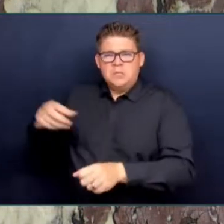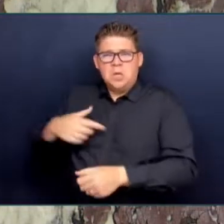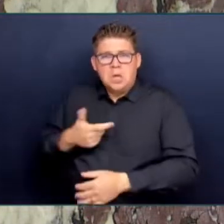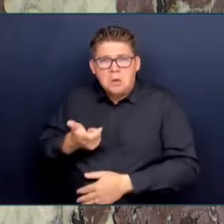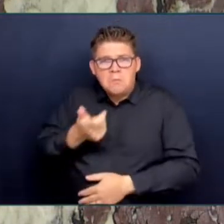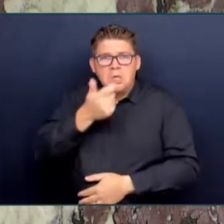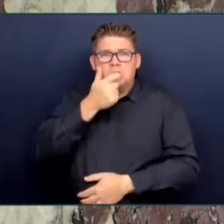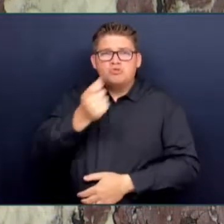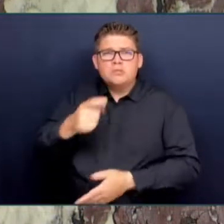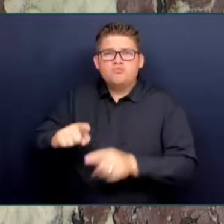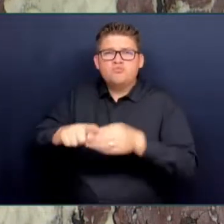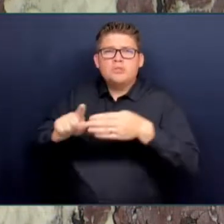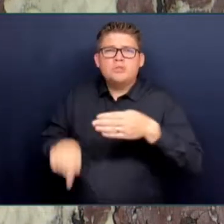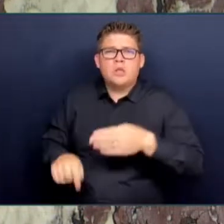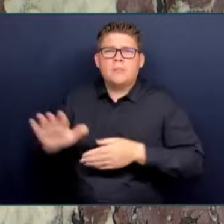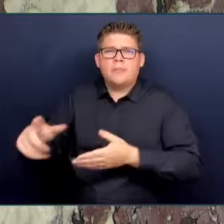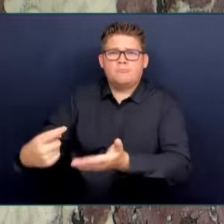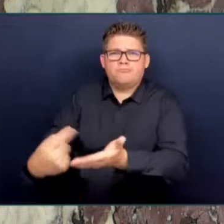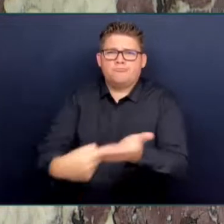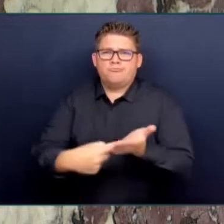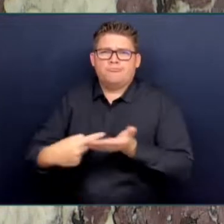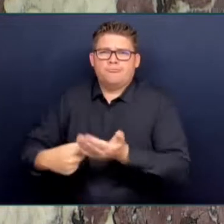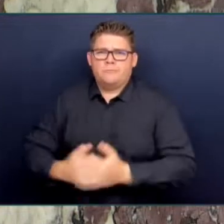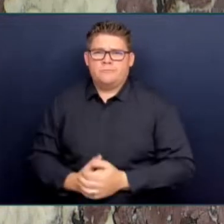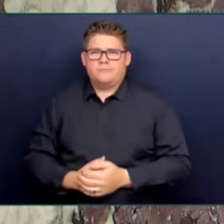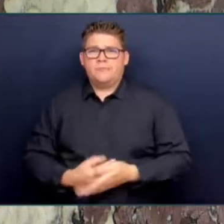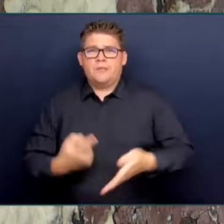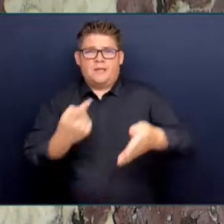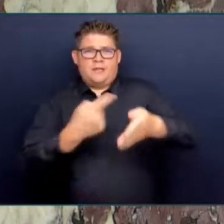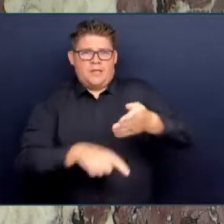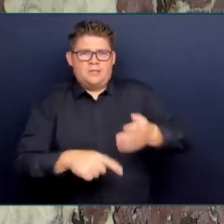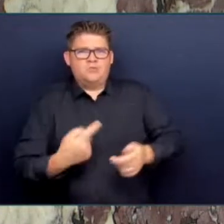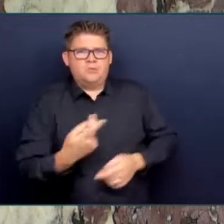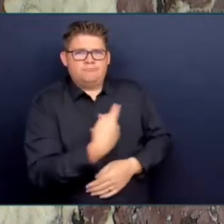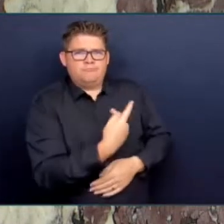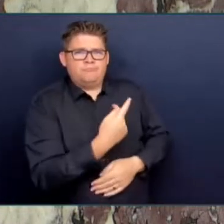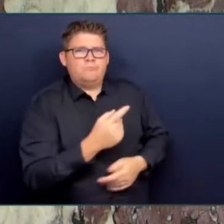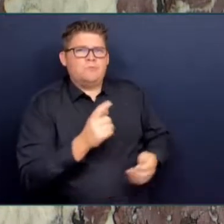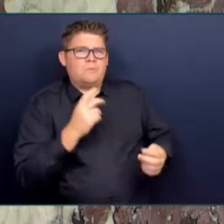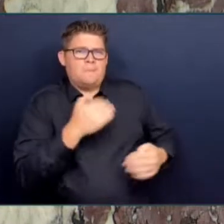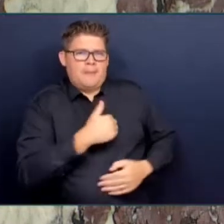member next week, but his concerns have been heard. Thank you.